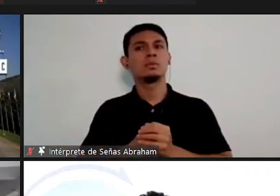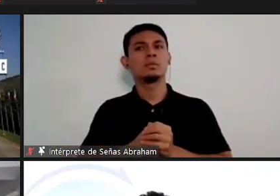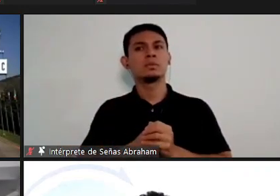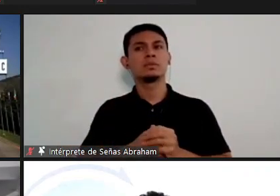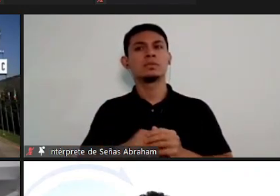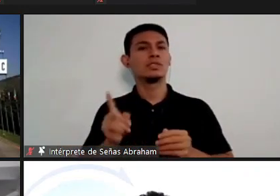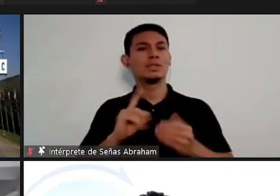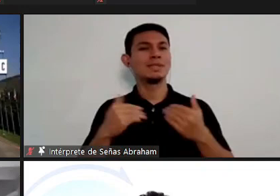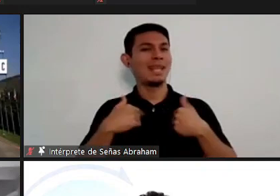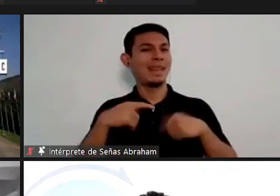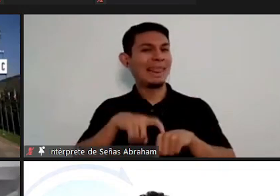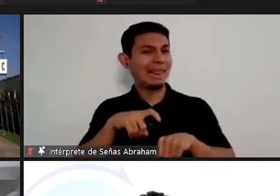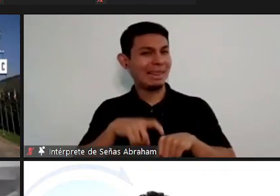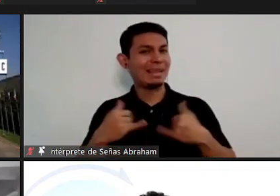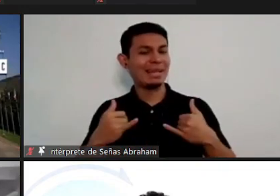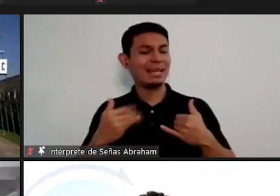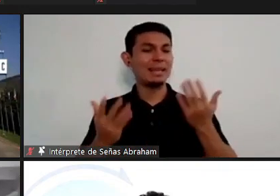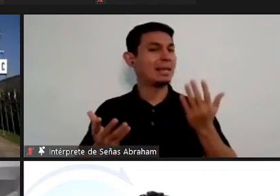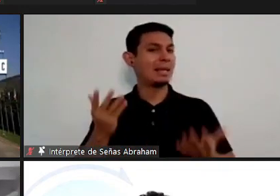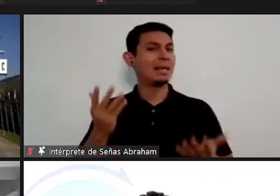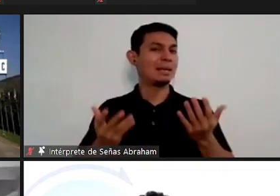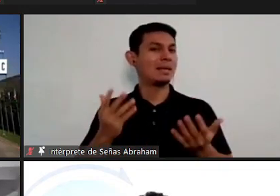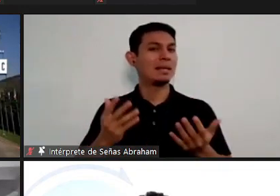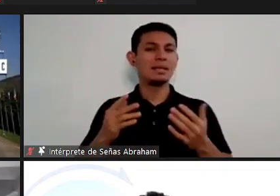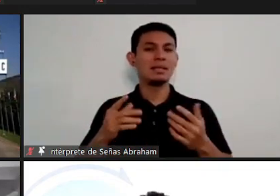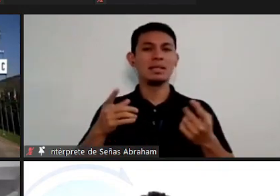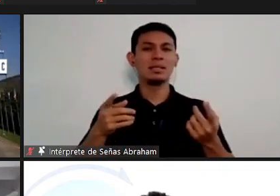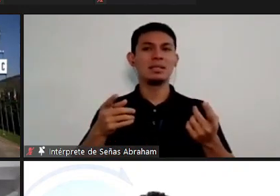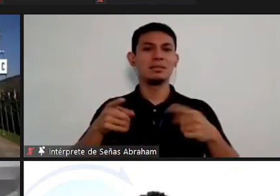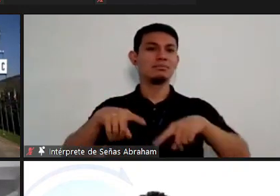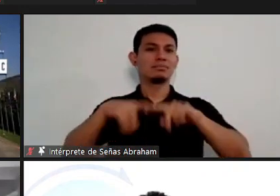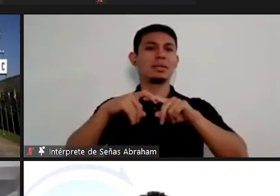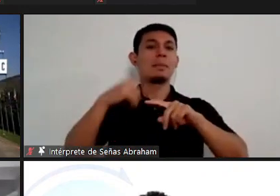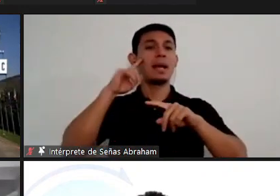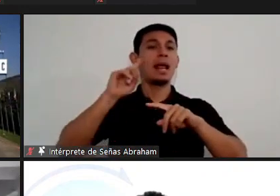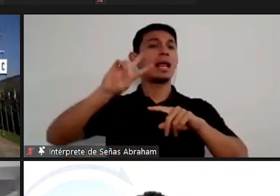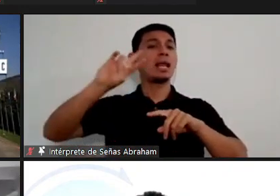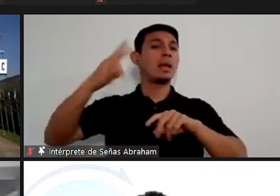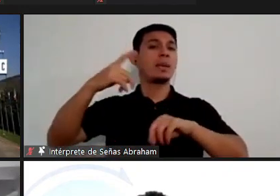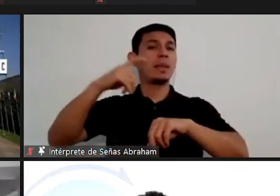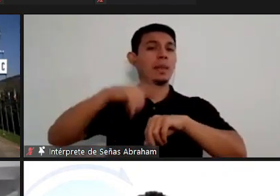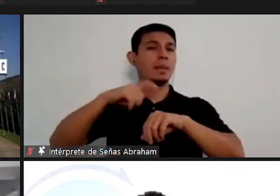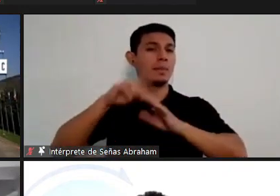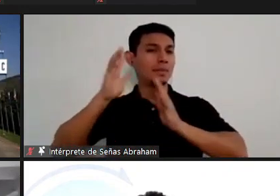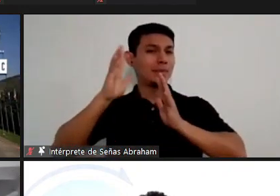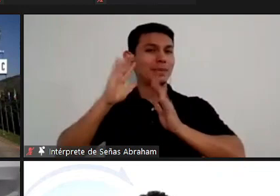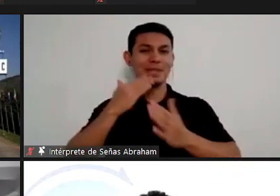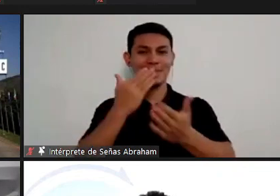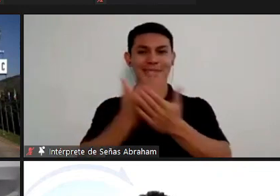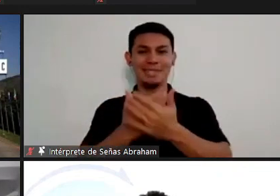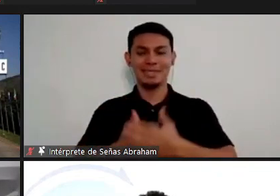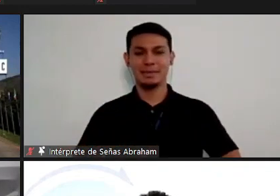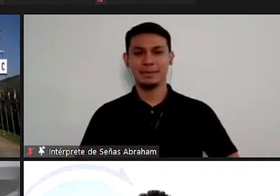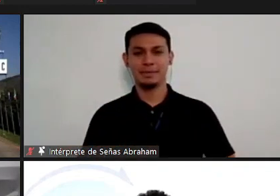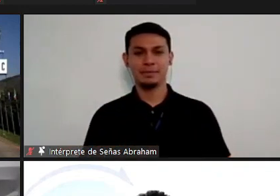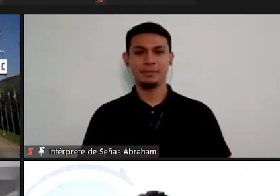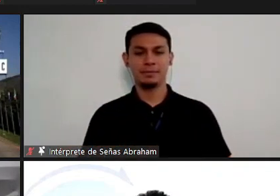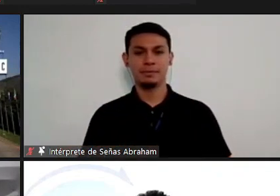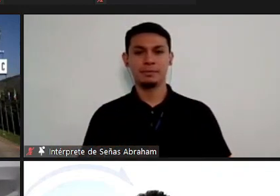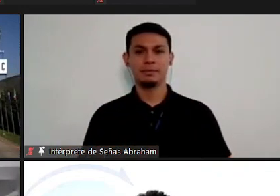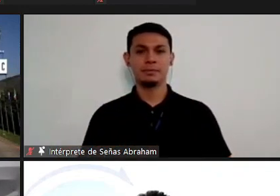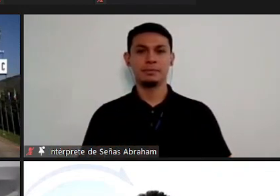but as we don't have much time and maybe we can leave it for the second part of the discussion thank you very